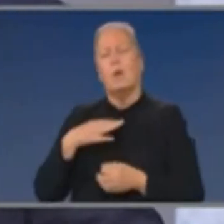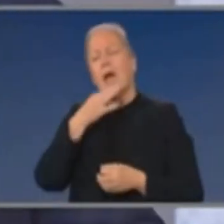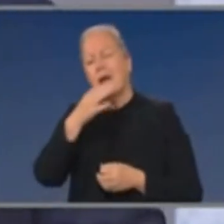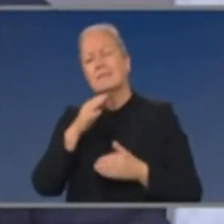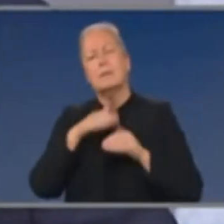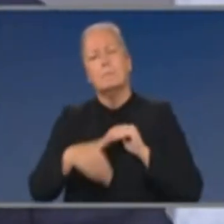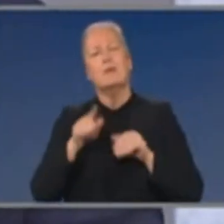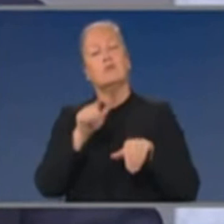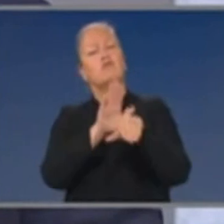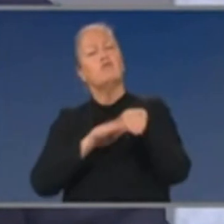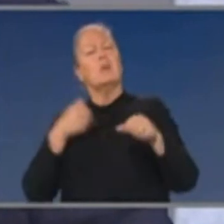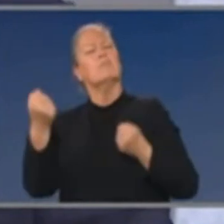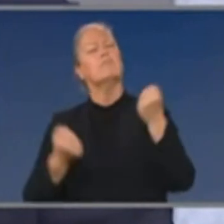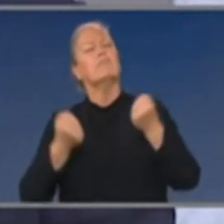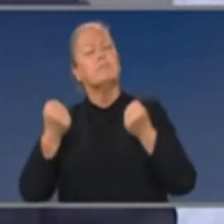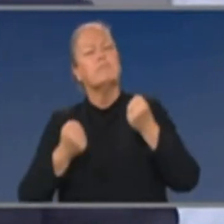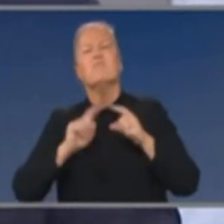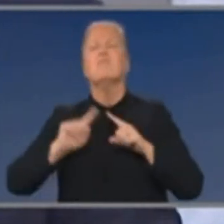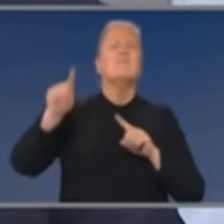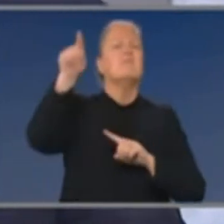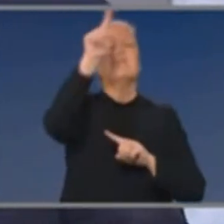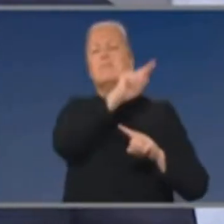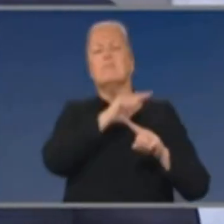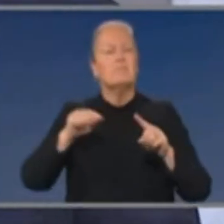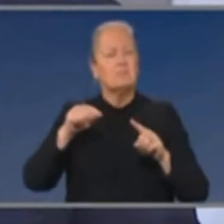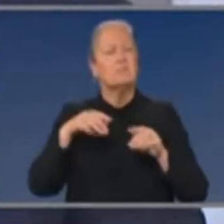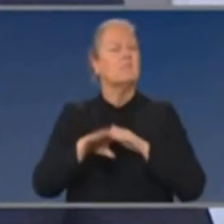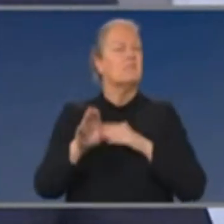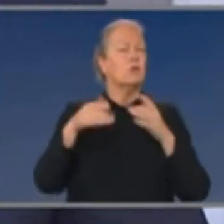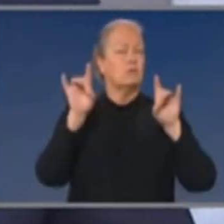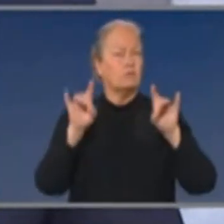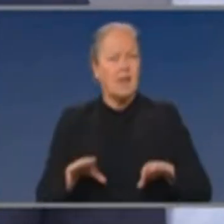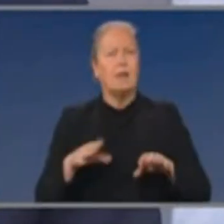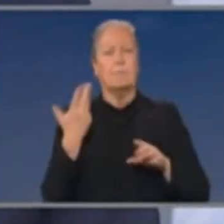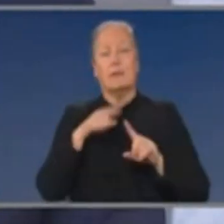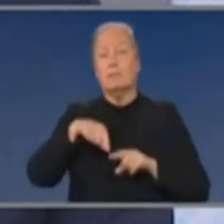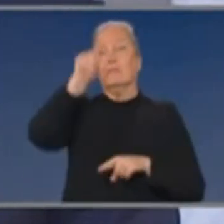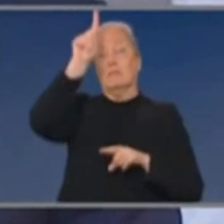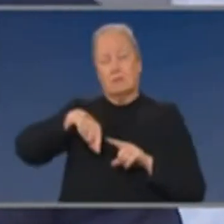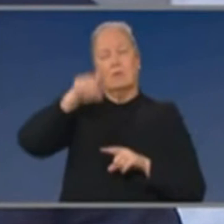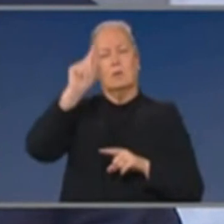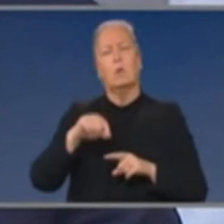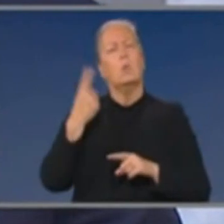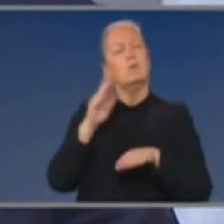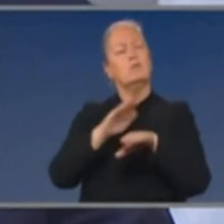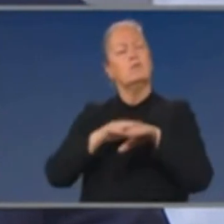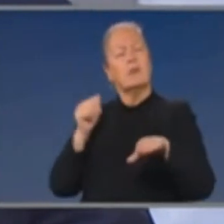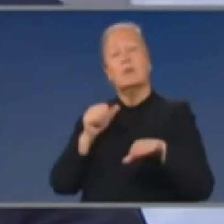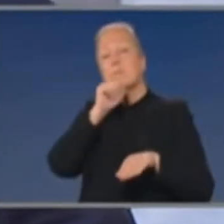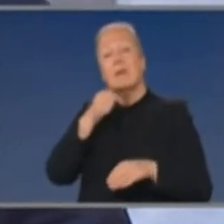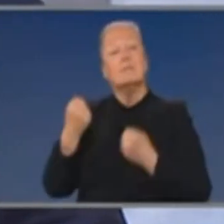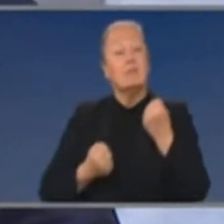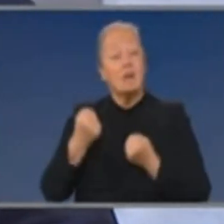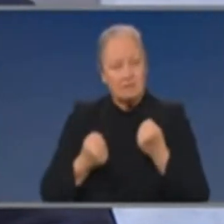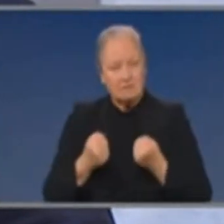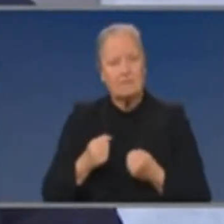important to Sorry, our you might start it again. Sorry, just a question about interstate freight, which is important to our economy. We've learnt that a truck driver from Melbourne brought